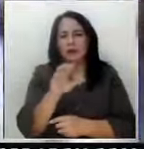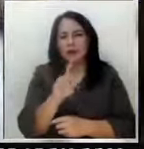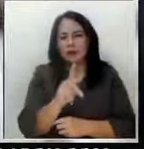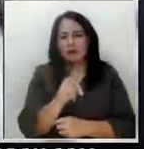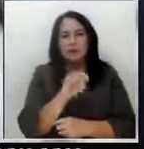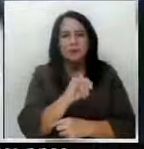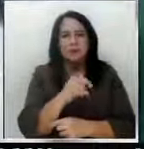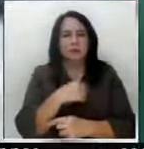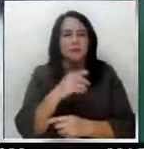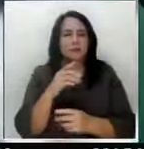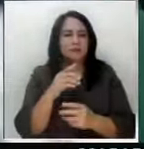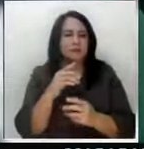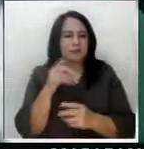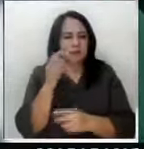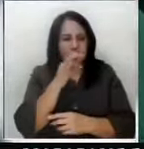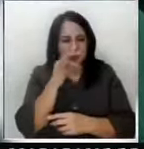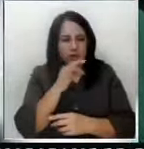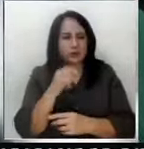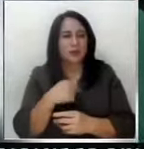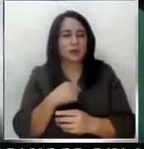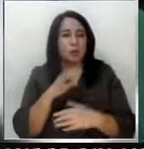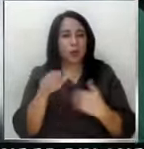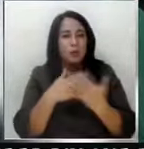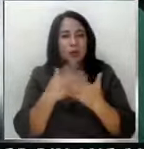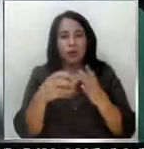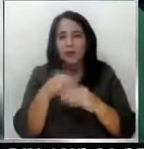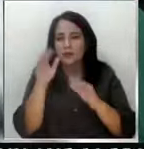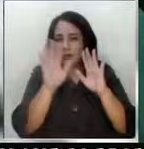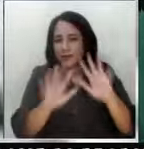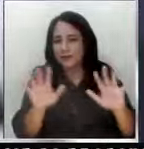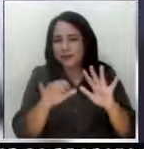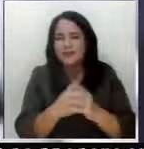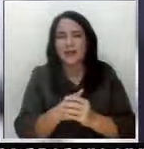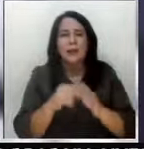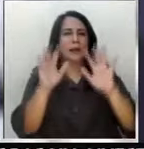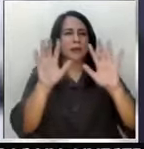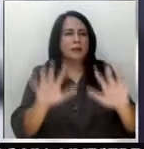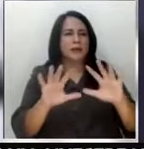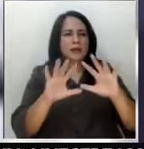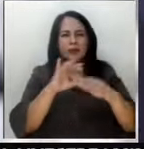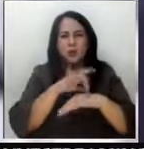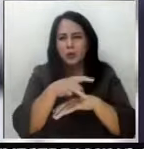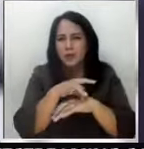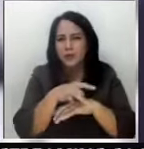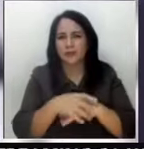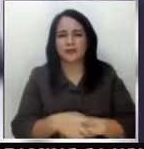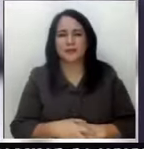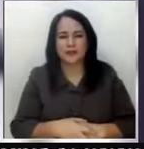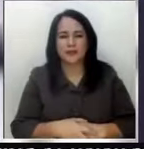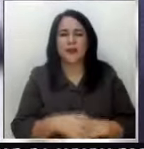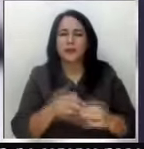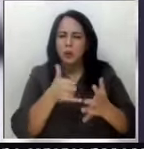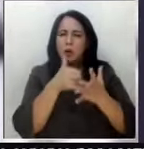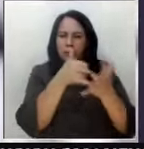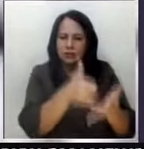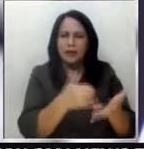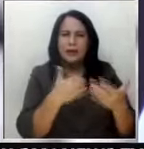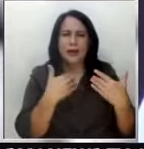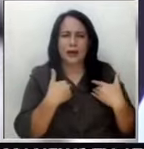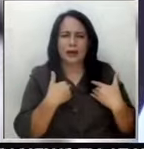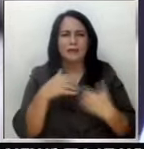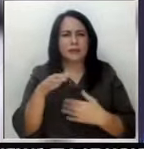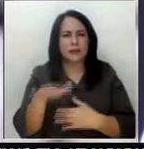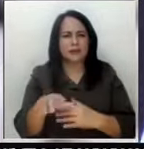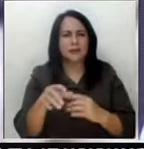A+. Pati All Out Sundays at Amazing Earth. Pinarangalan naman sa Makabata Stars